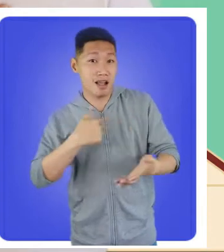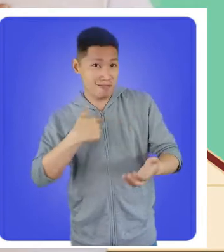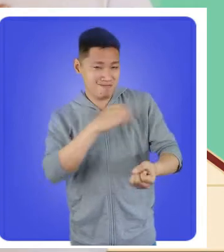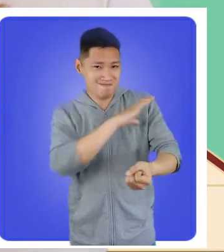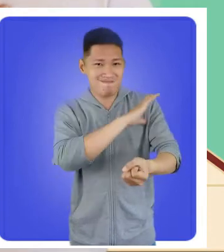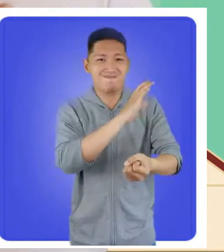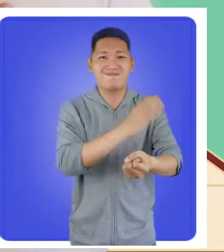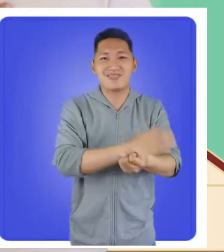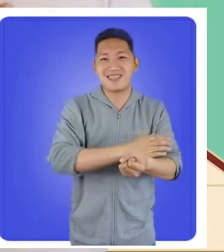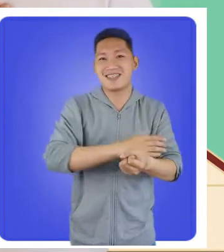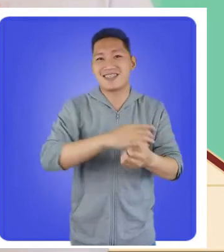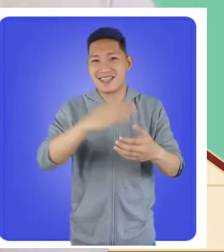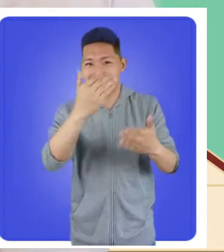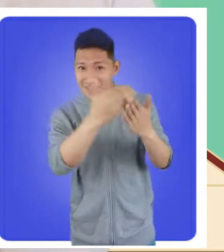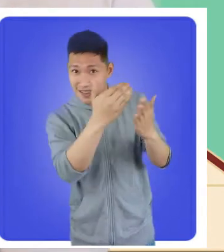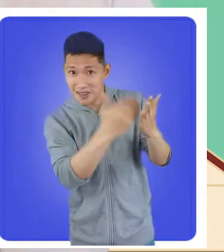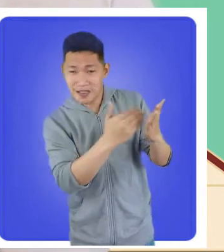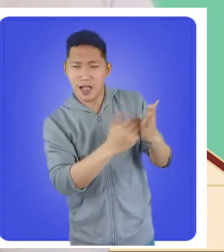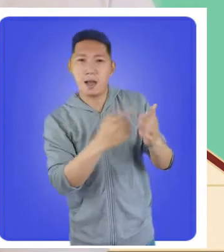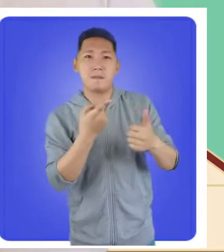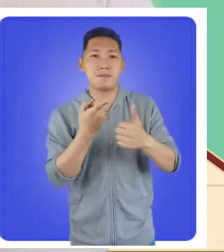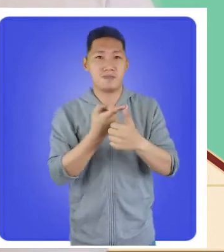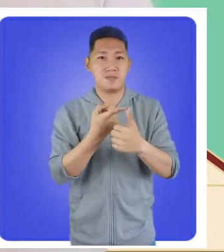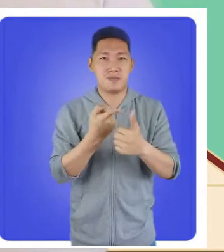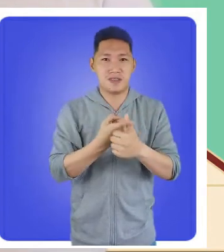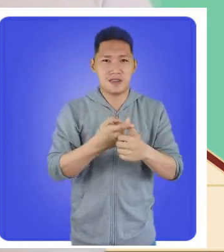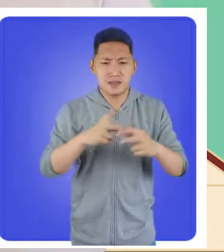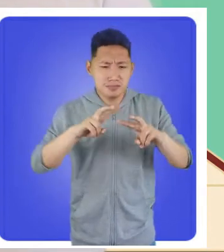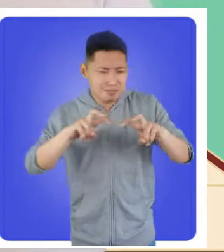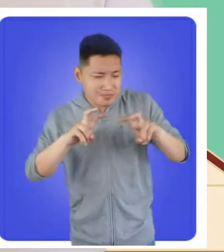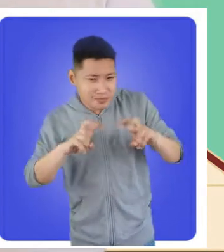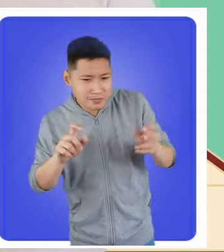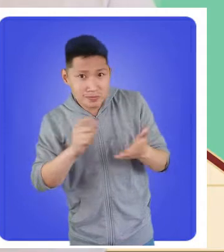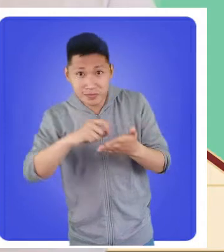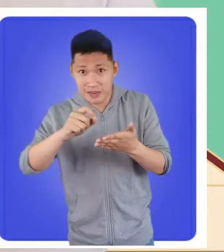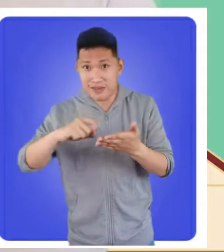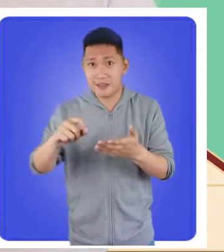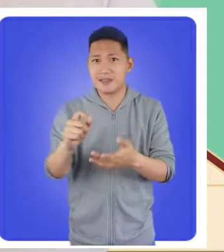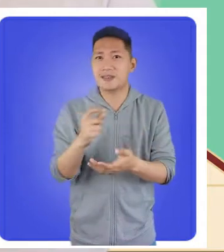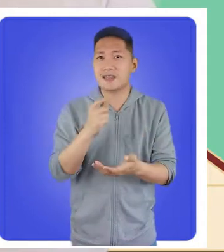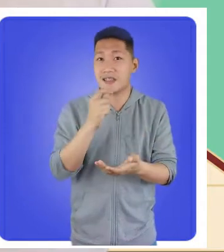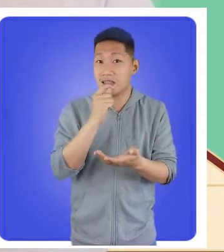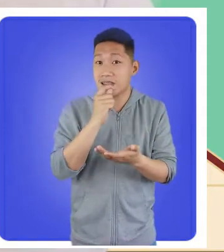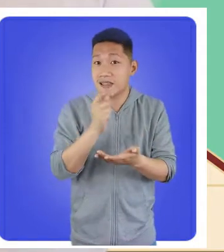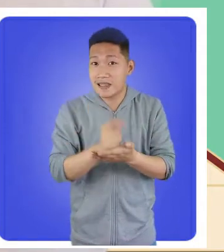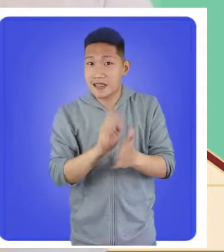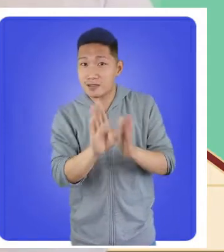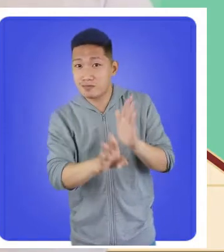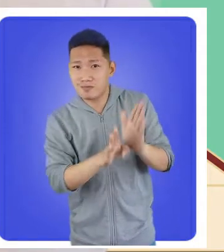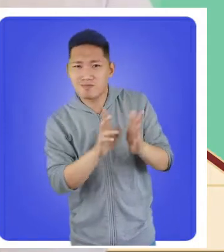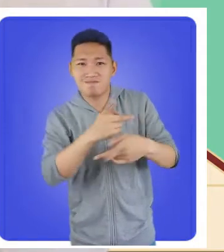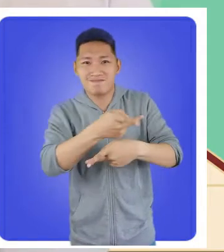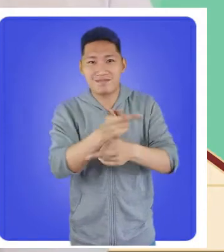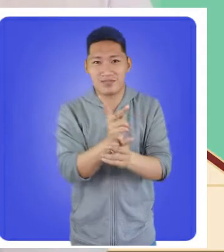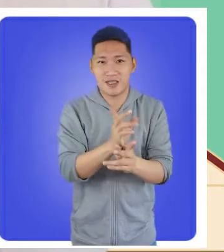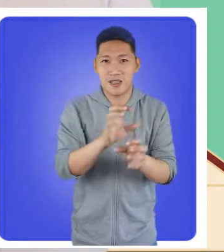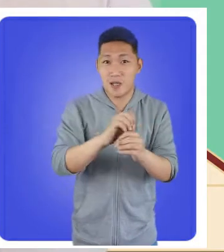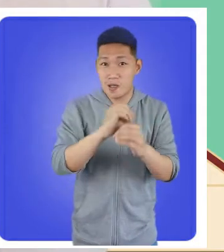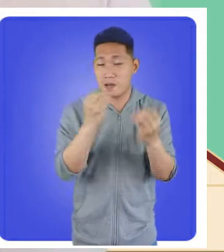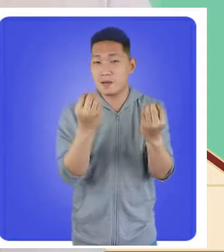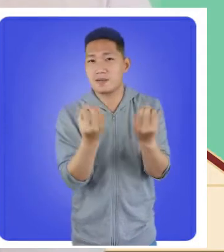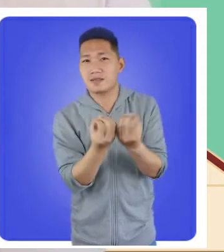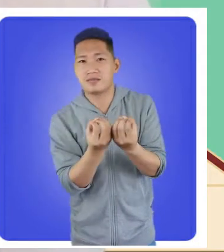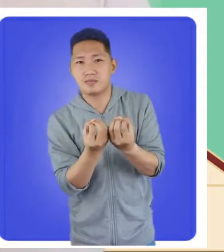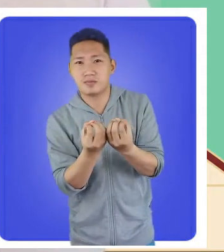confident that you will be able to, first, critique a written text based on its properties of